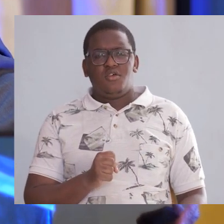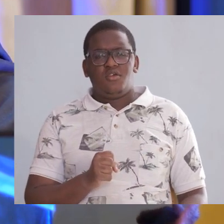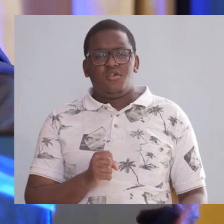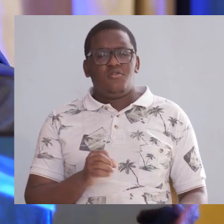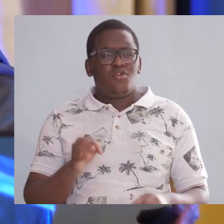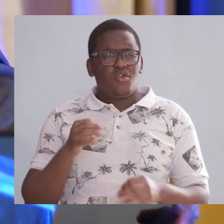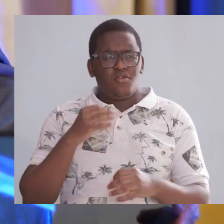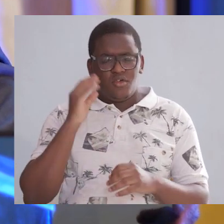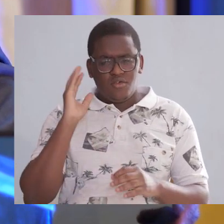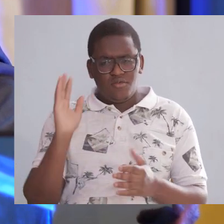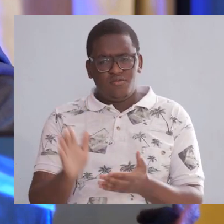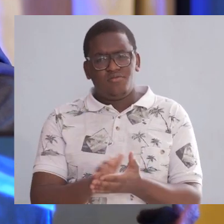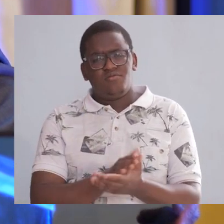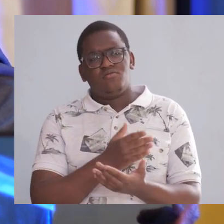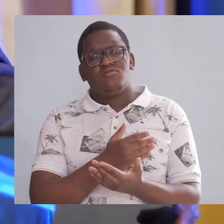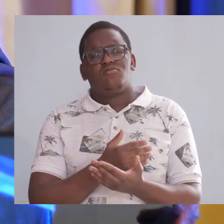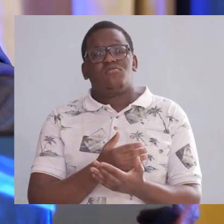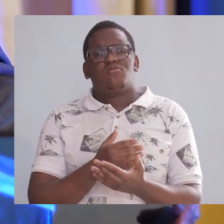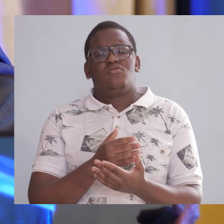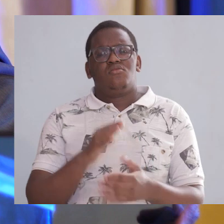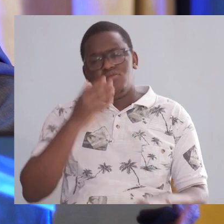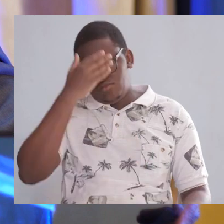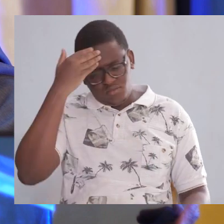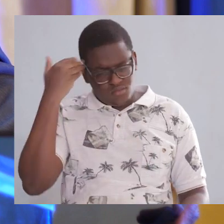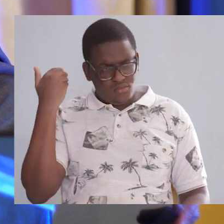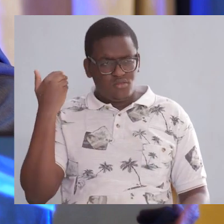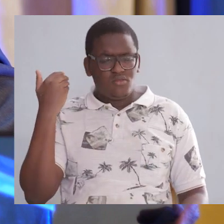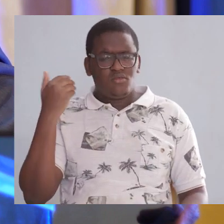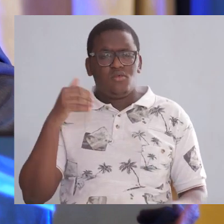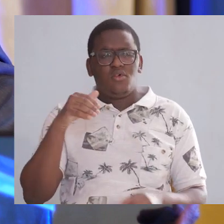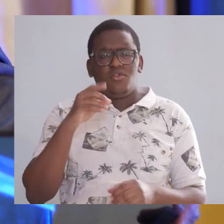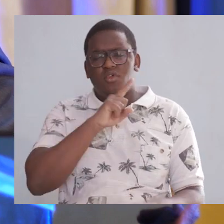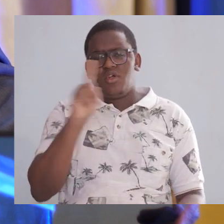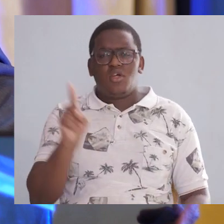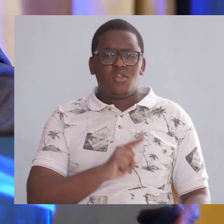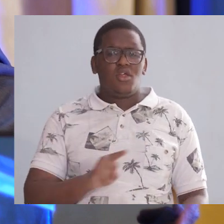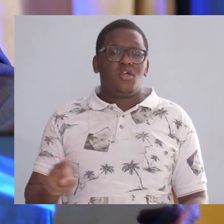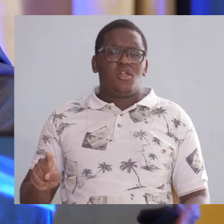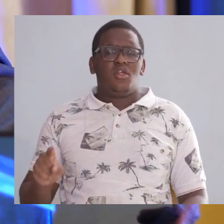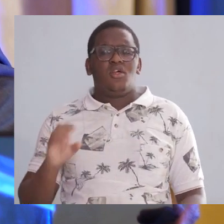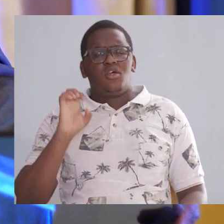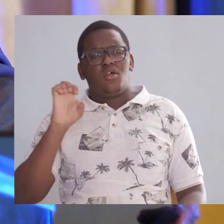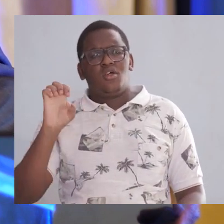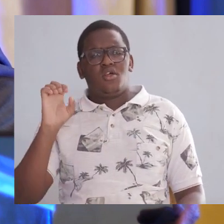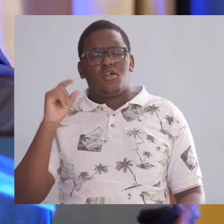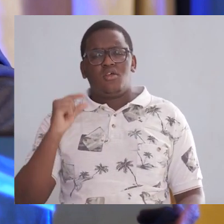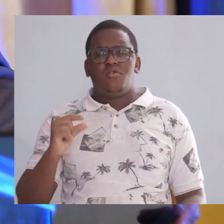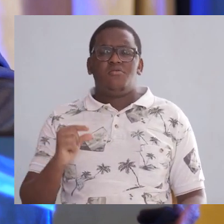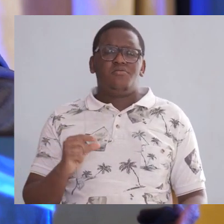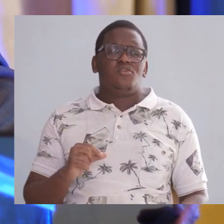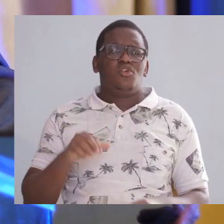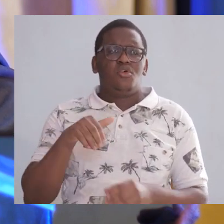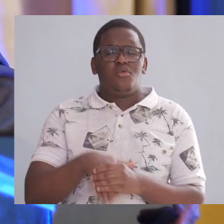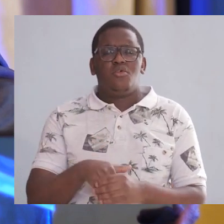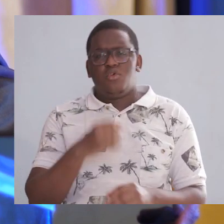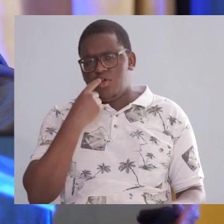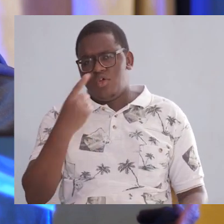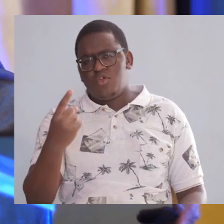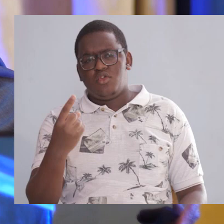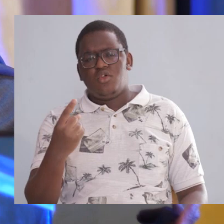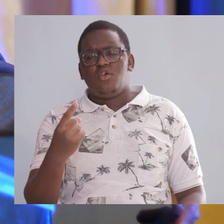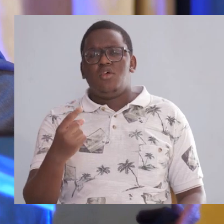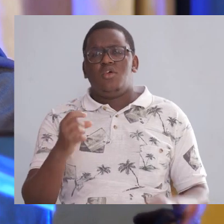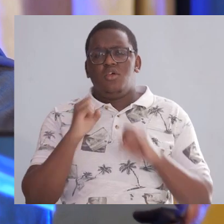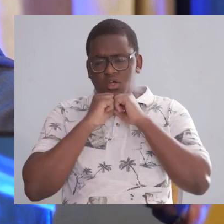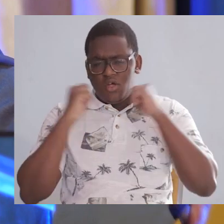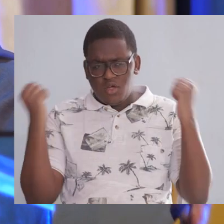example of Zacchaeus, who restored what he had stolen. And you pronounced and said, today